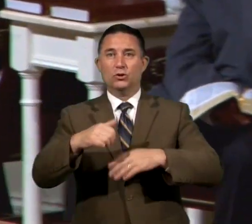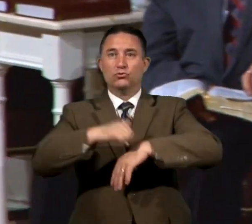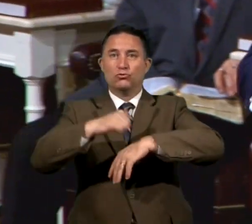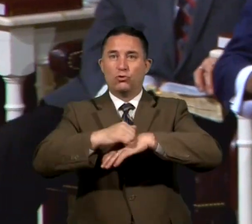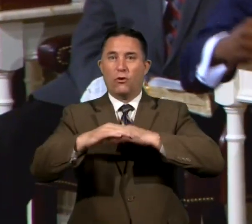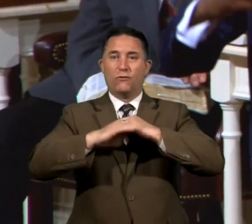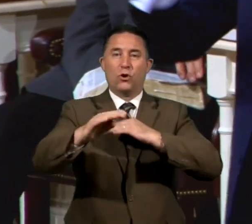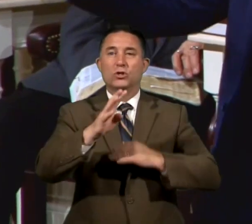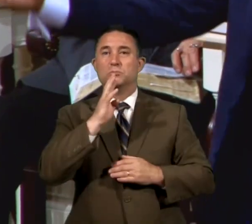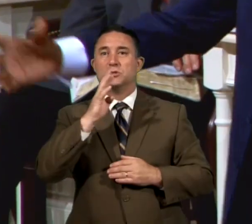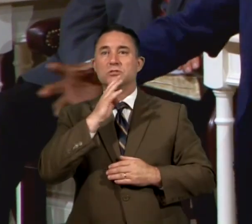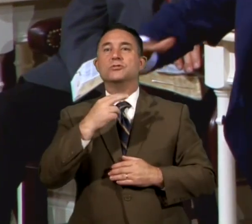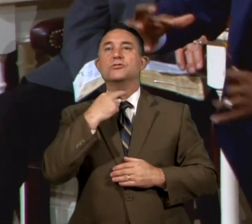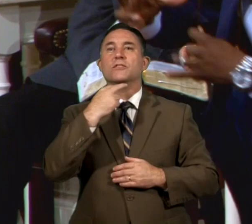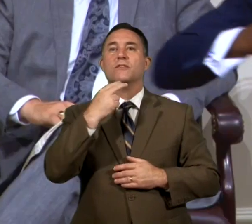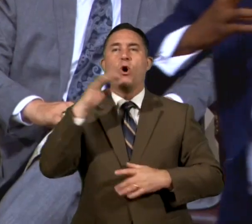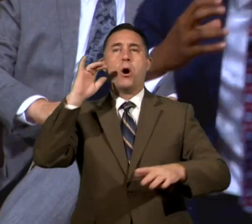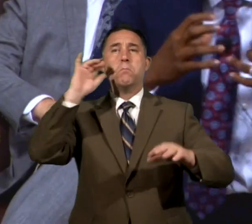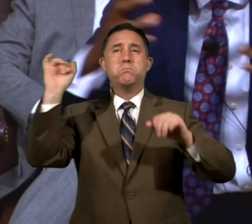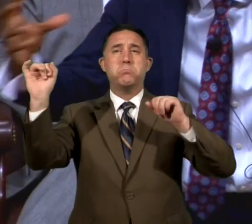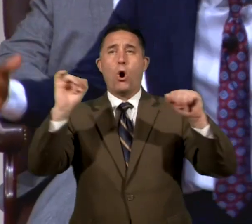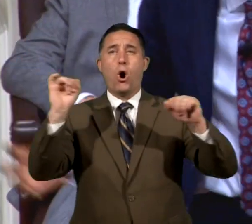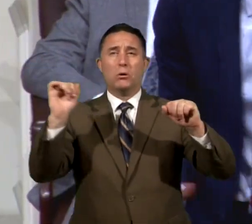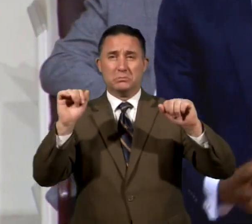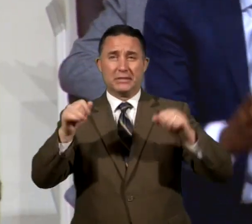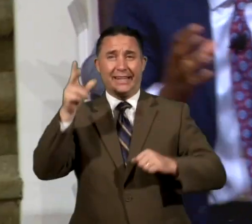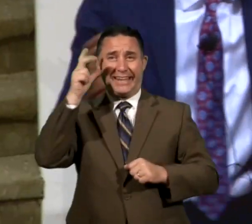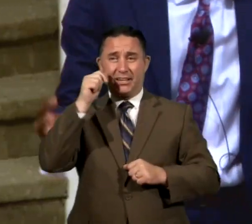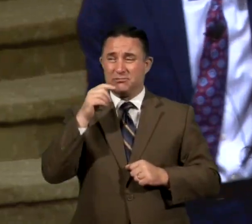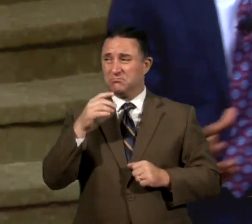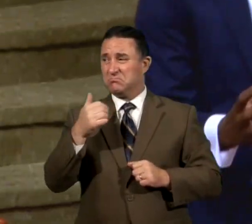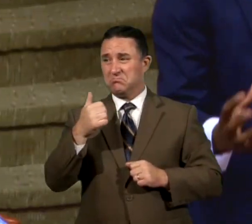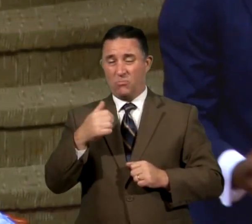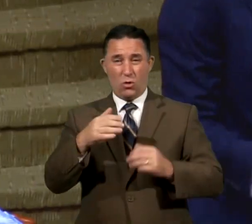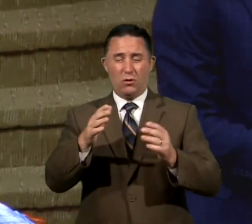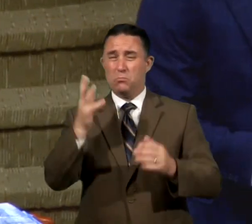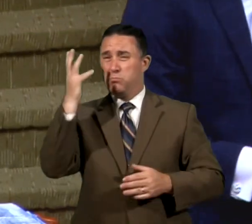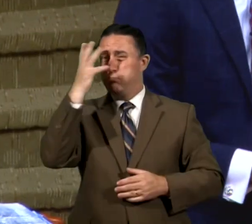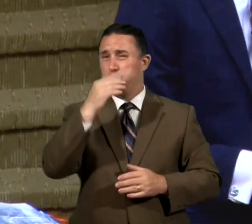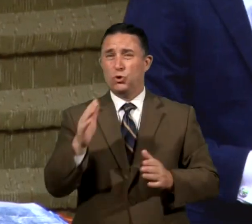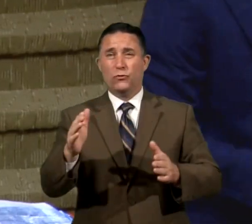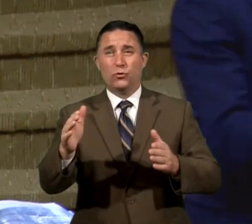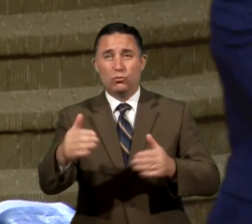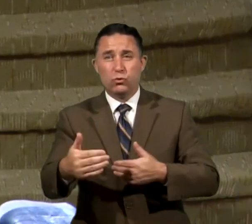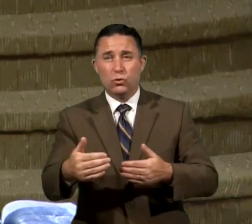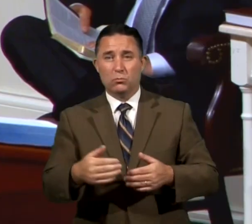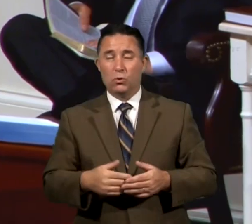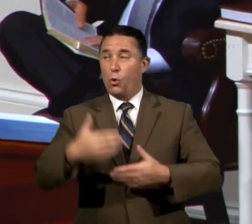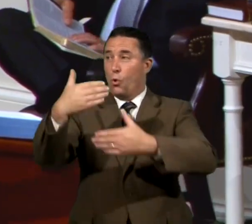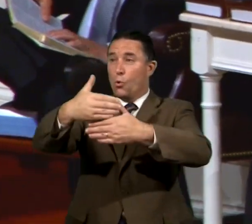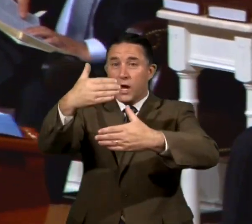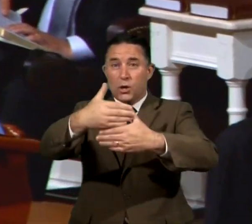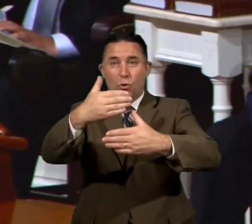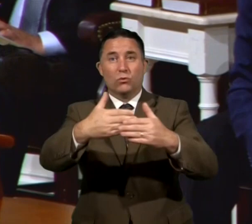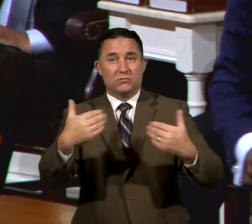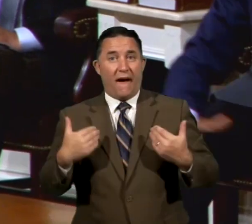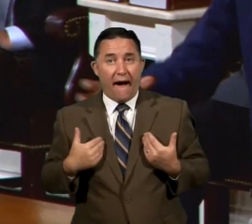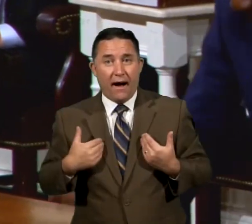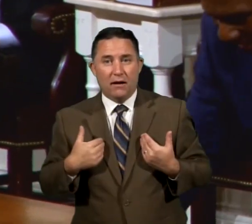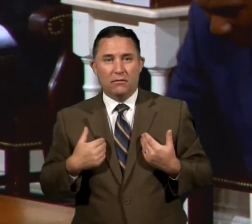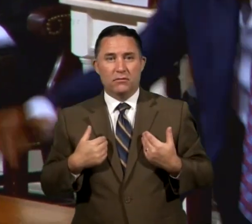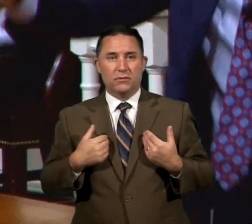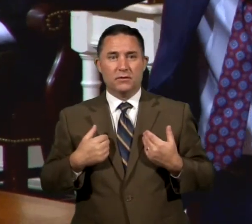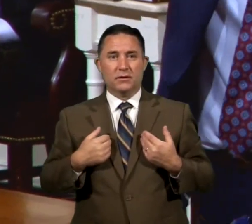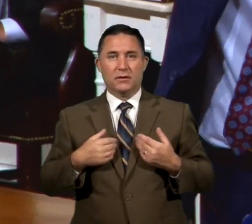you speak in the room, your voice echoes, and your voices, you can be heard from anywhere in the room. It's a beautiful room. It's got windows in it. And